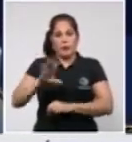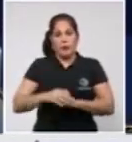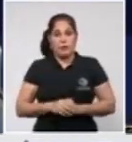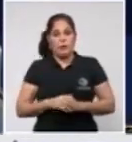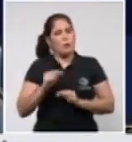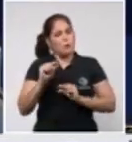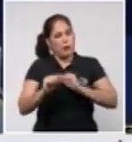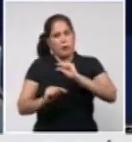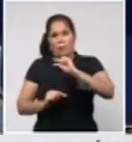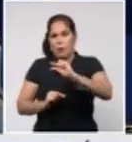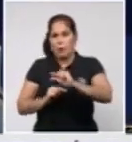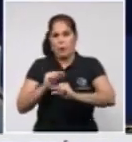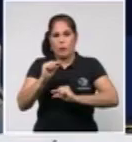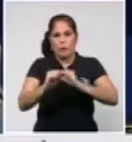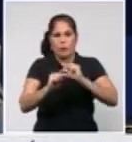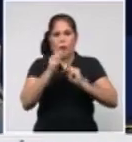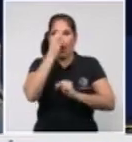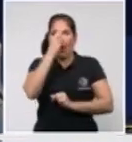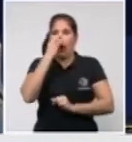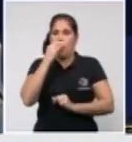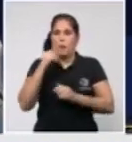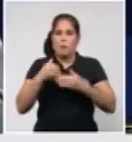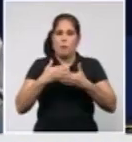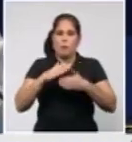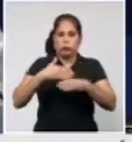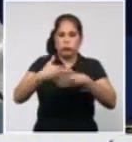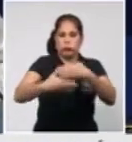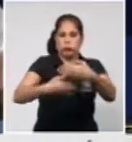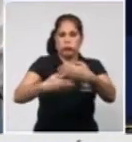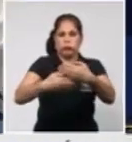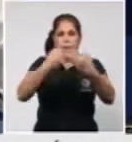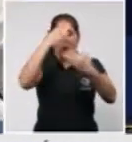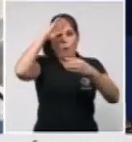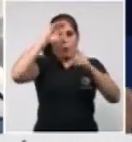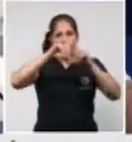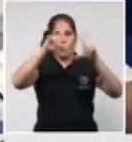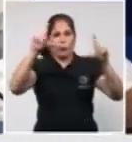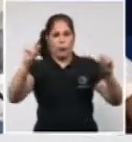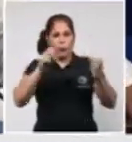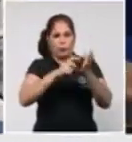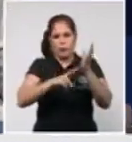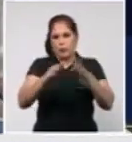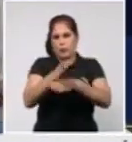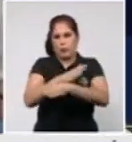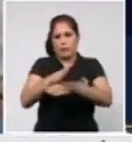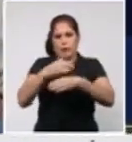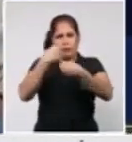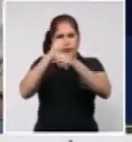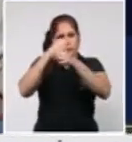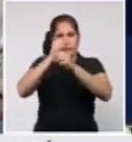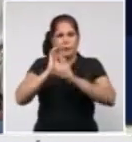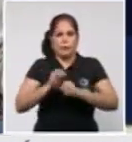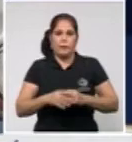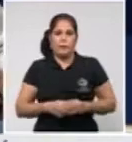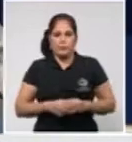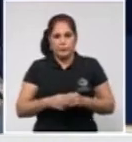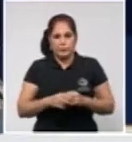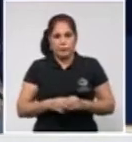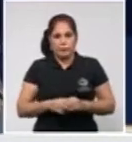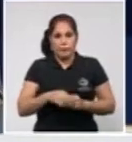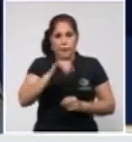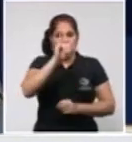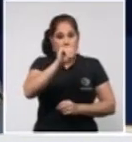diagnosed yesterday, 65 are Cubans and 1 is a foreigner, in this case